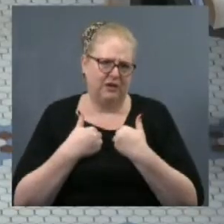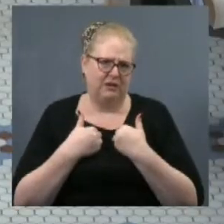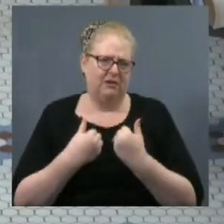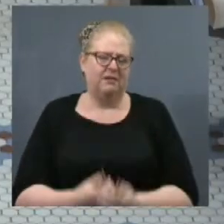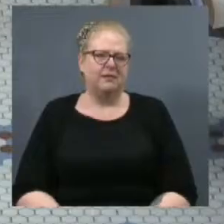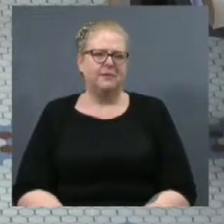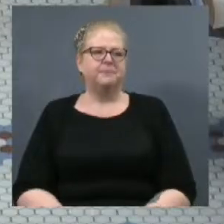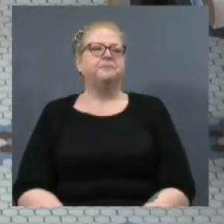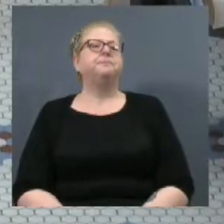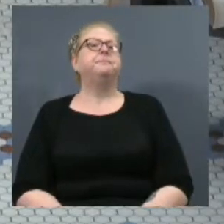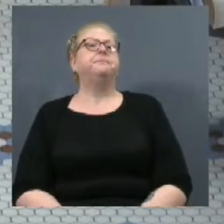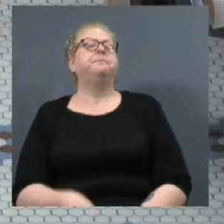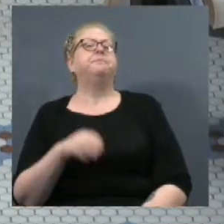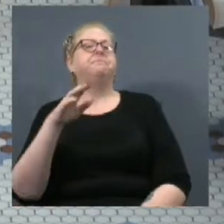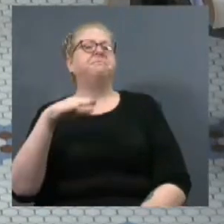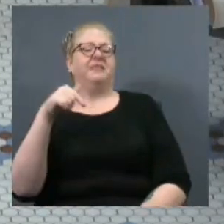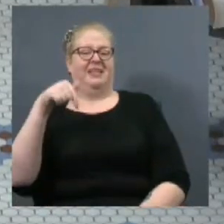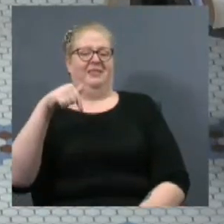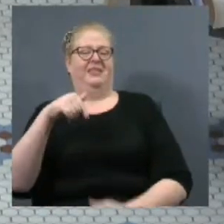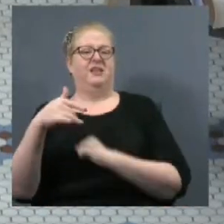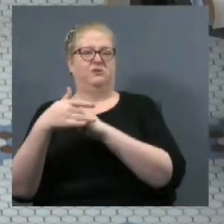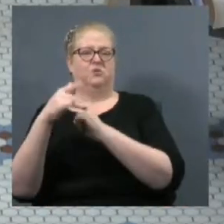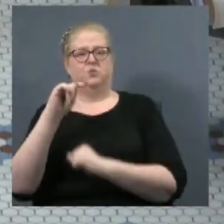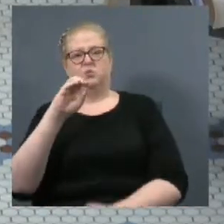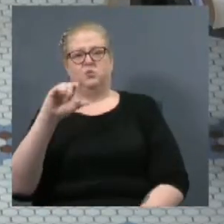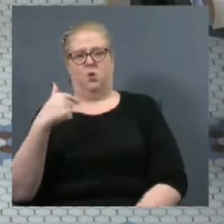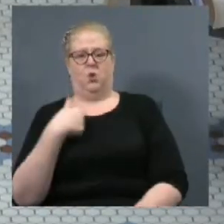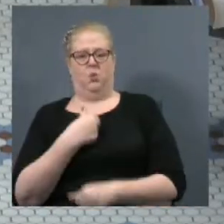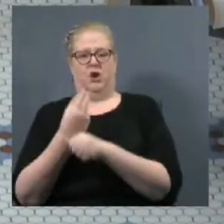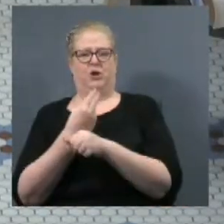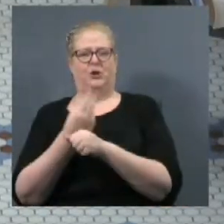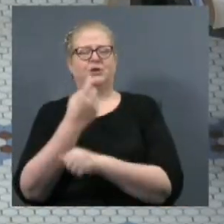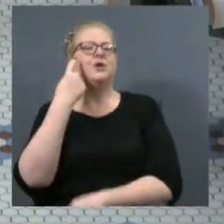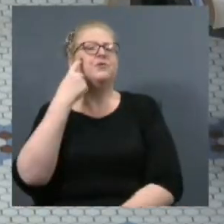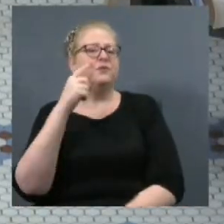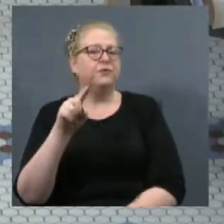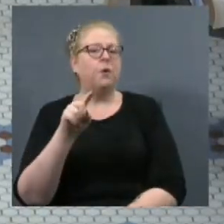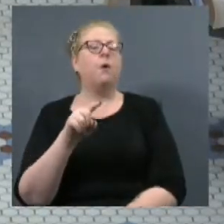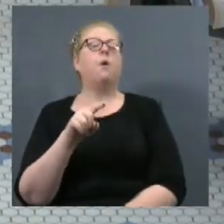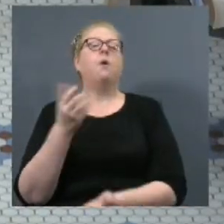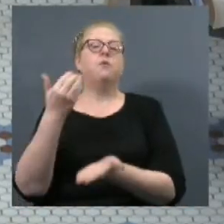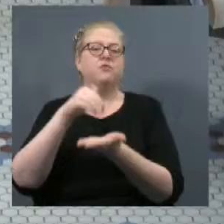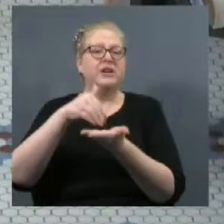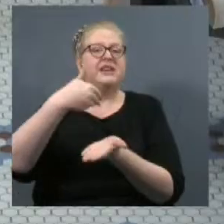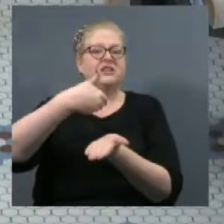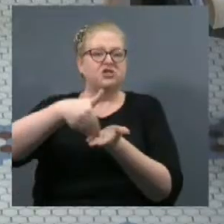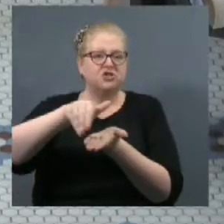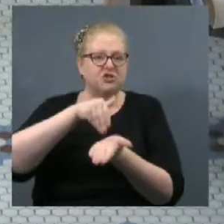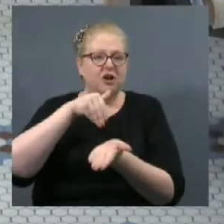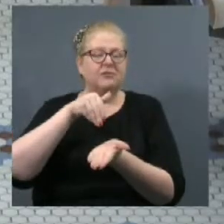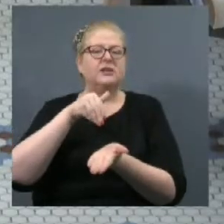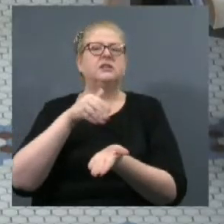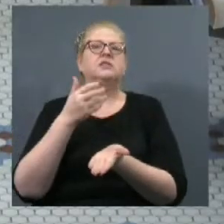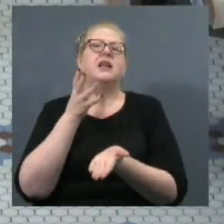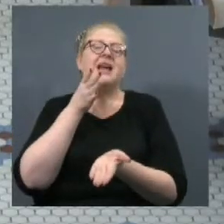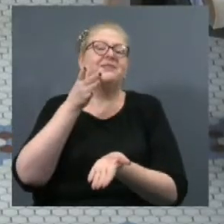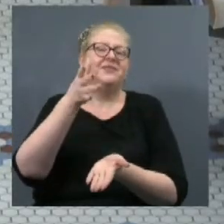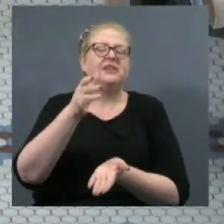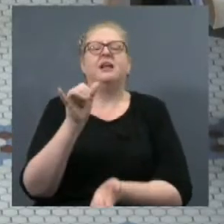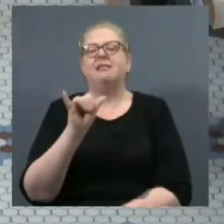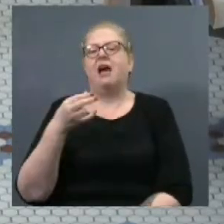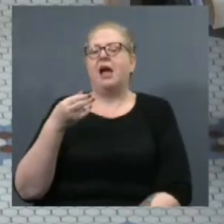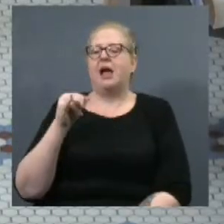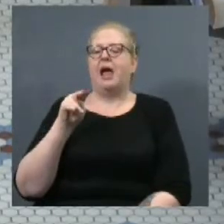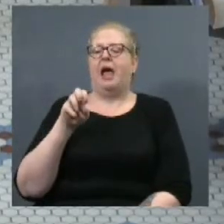particular tool we're looking at for resurfacing, and then eventually, like Director Hines pointed out, like